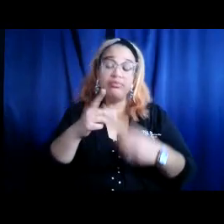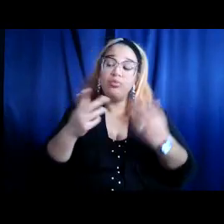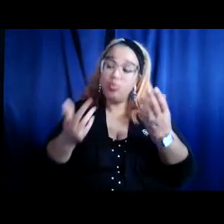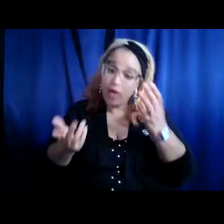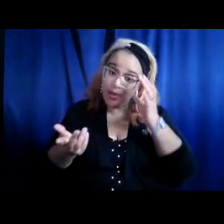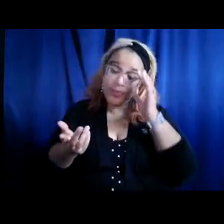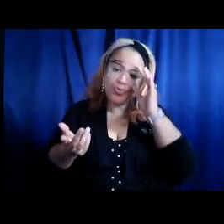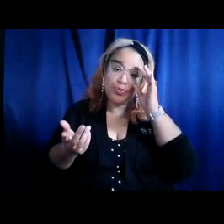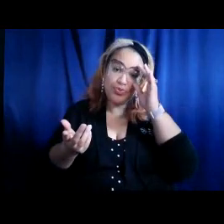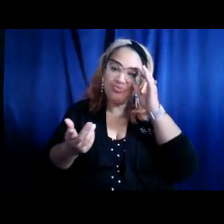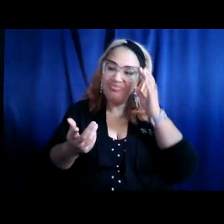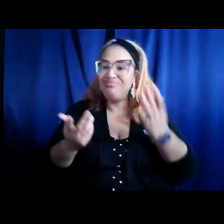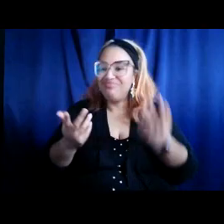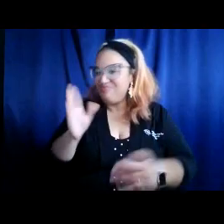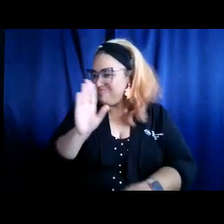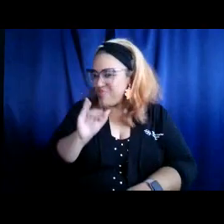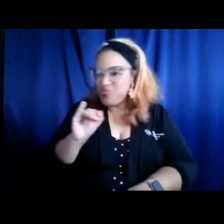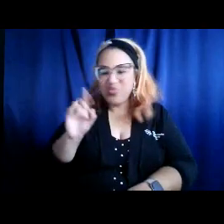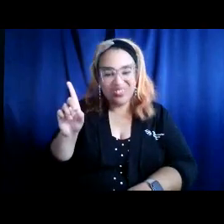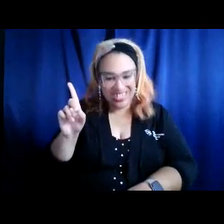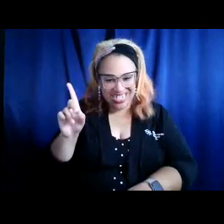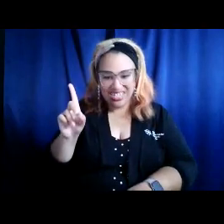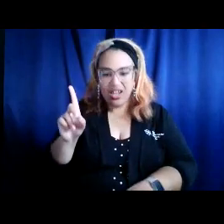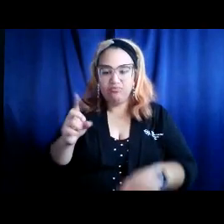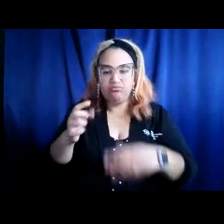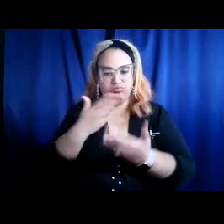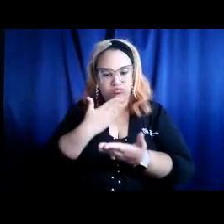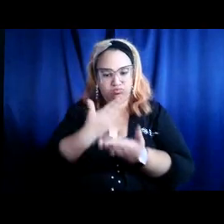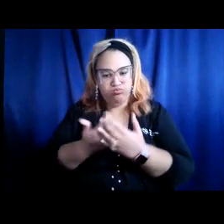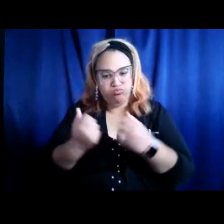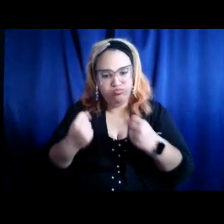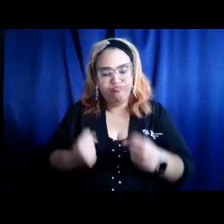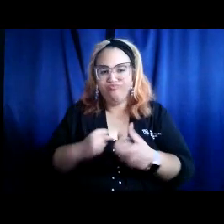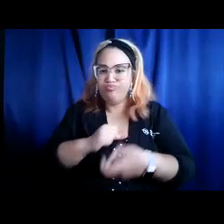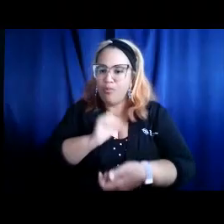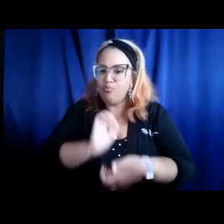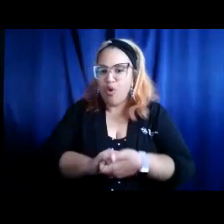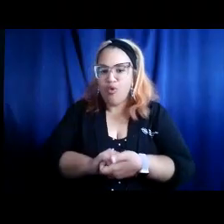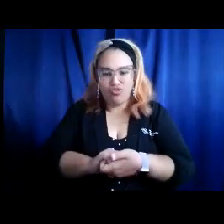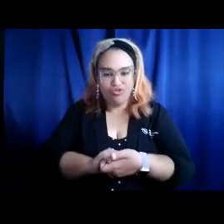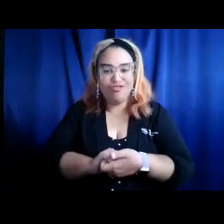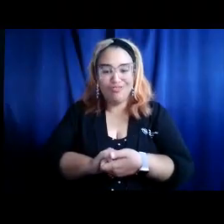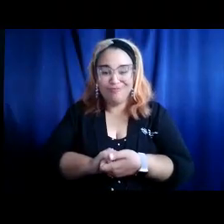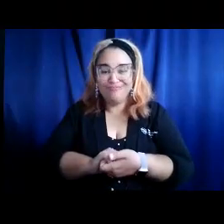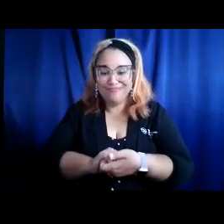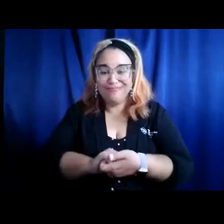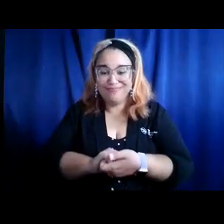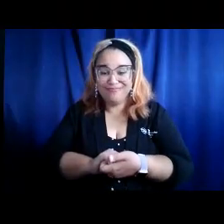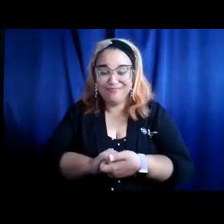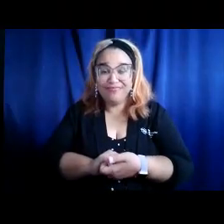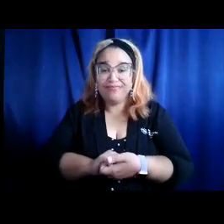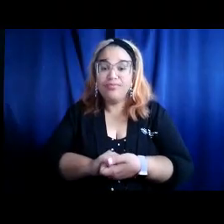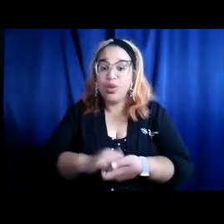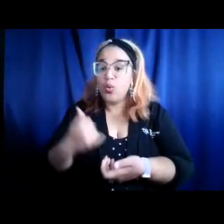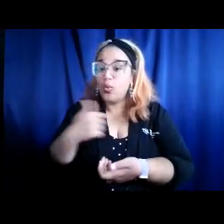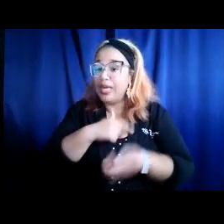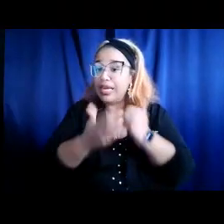is with Opportunities for Ohioans with Disabilities, or OOD. At OOD, we can support